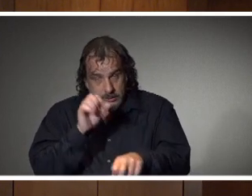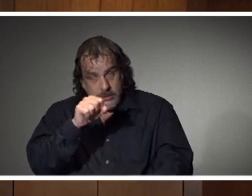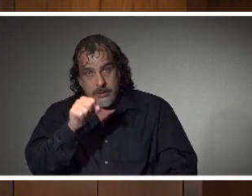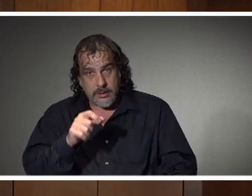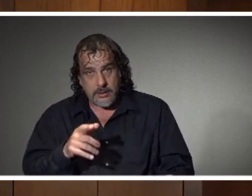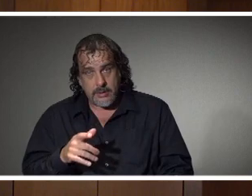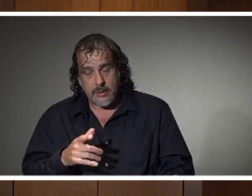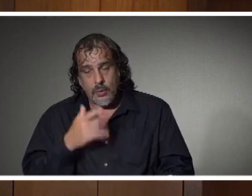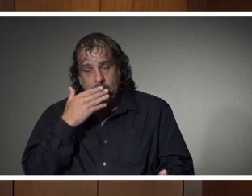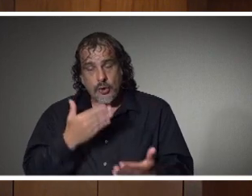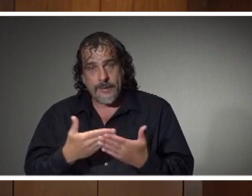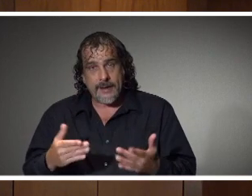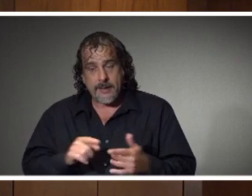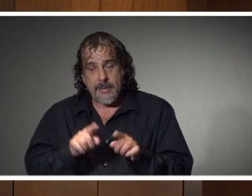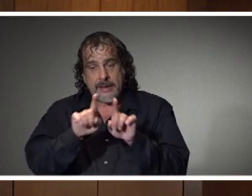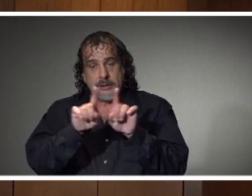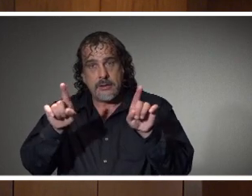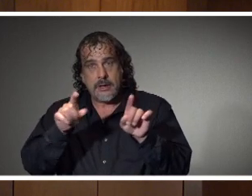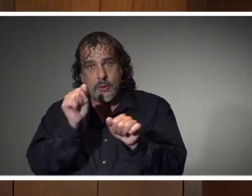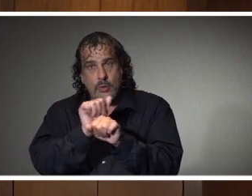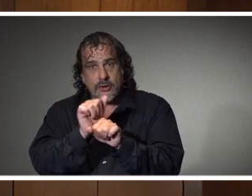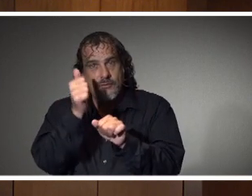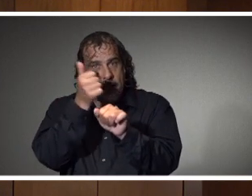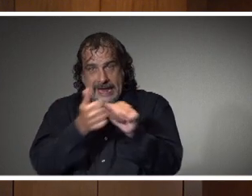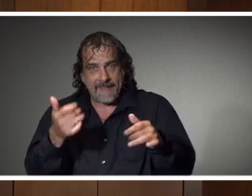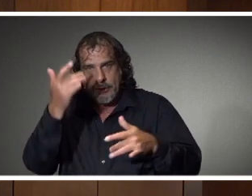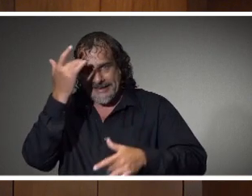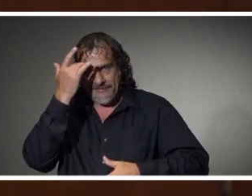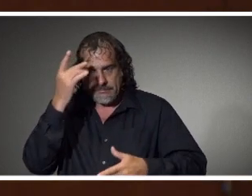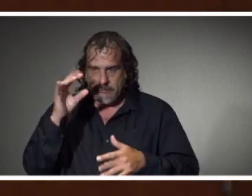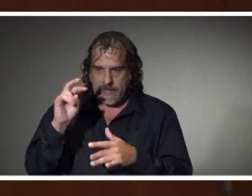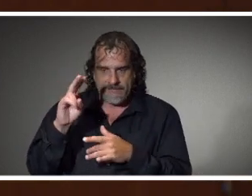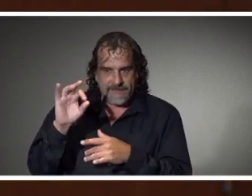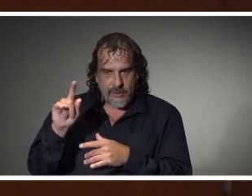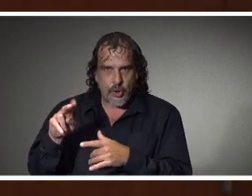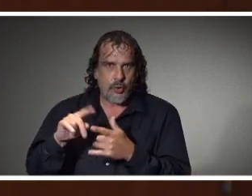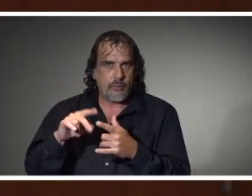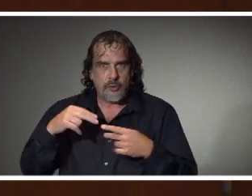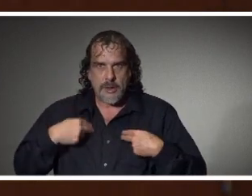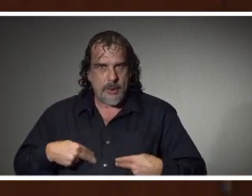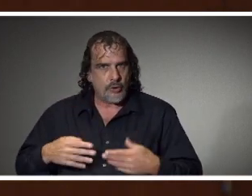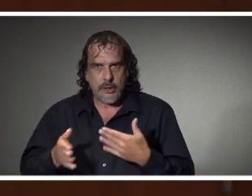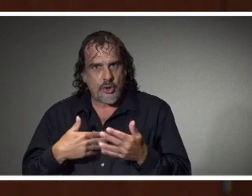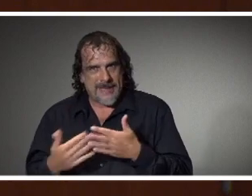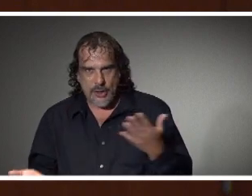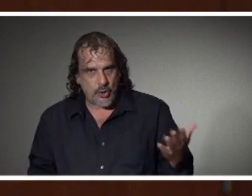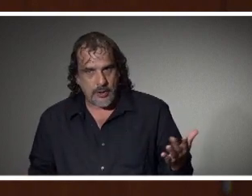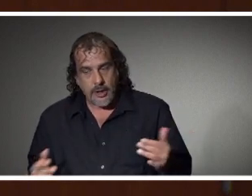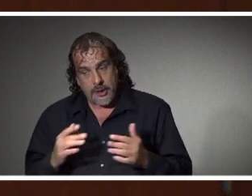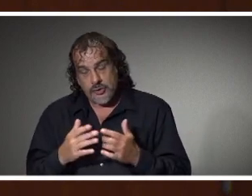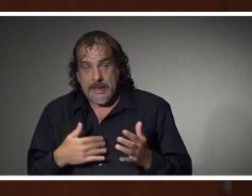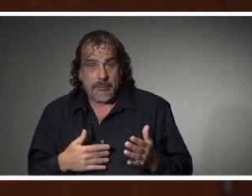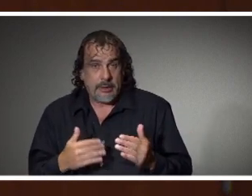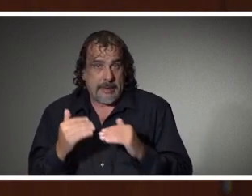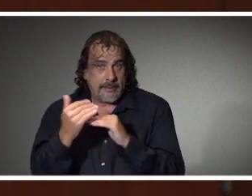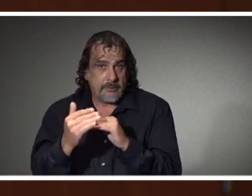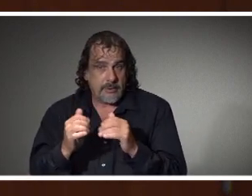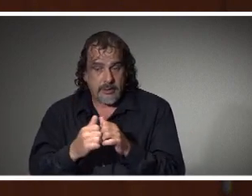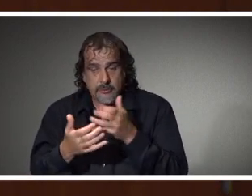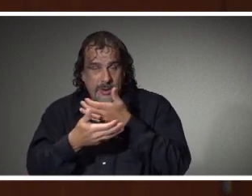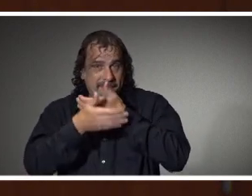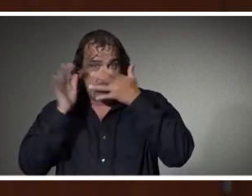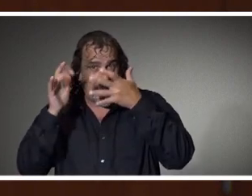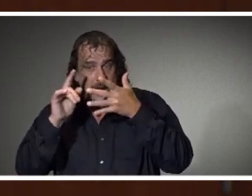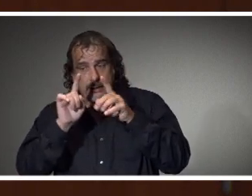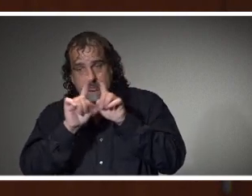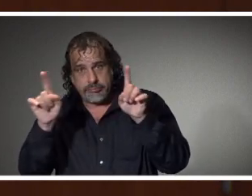things about social distancing is it works for every virus, not just coronavirus. So maybe we'll catch a little bit of a break with masks and social